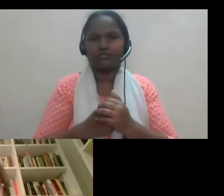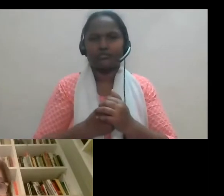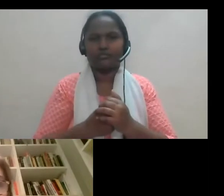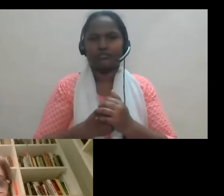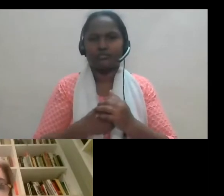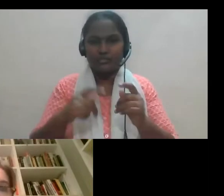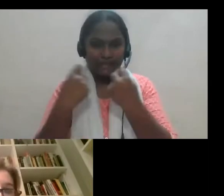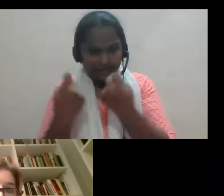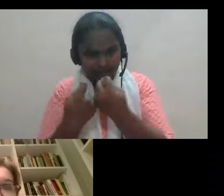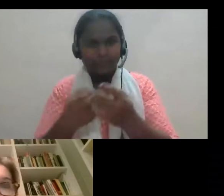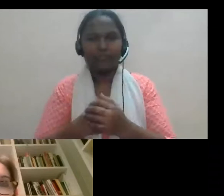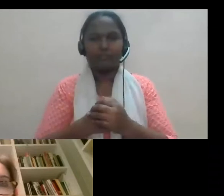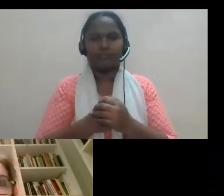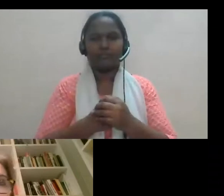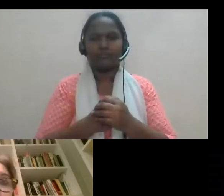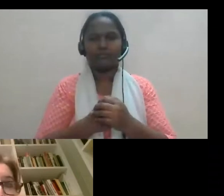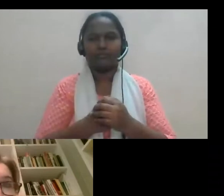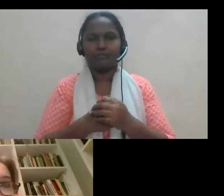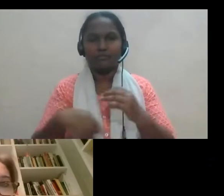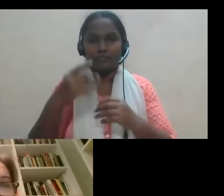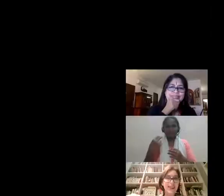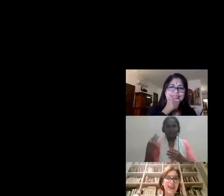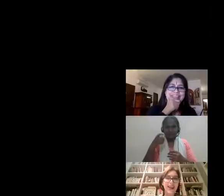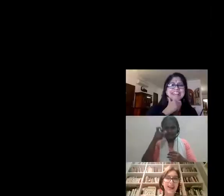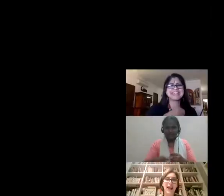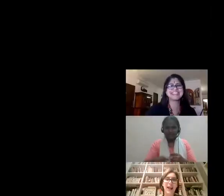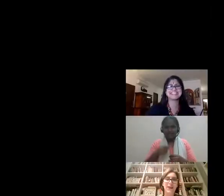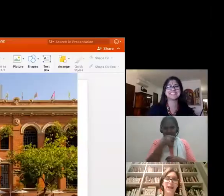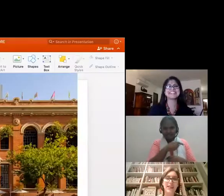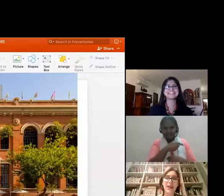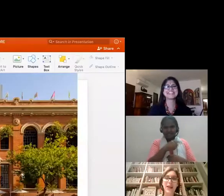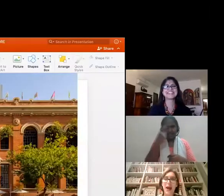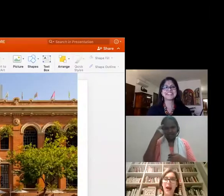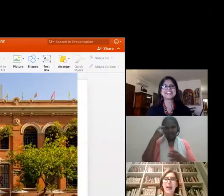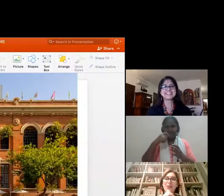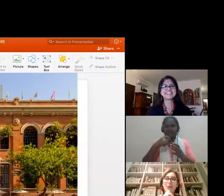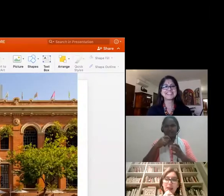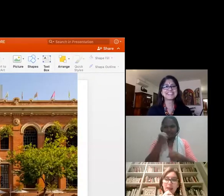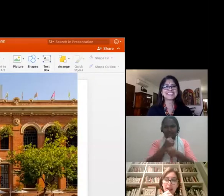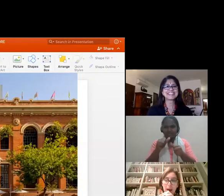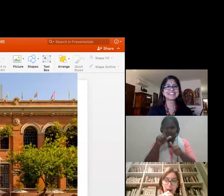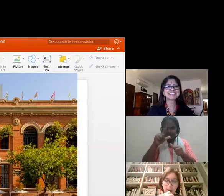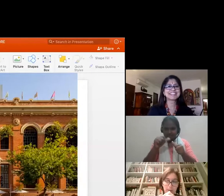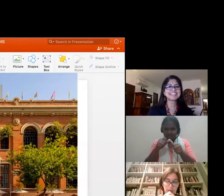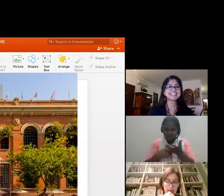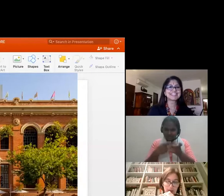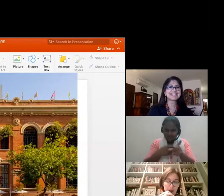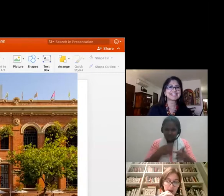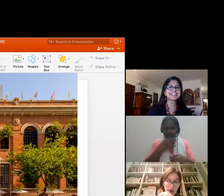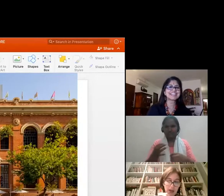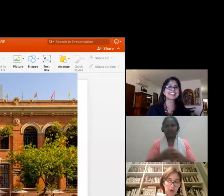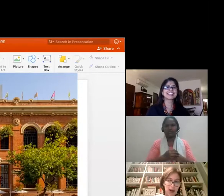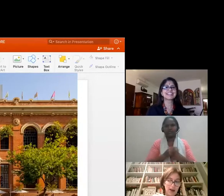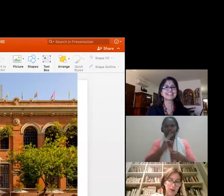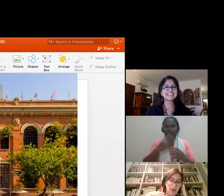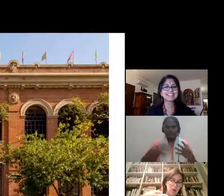a collections team, mm-hmm. and the security guards, let's say, in the galleries. And we, when